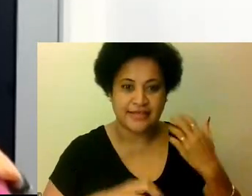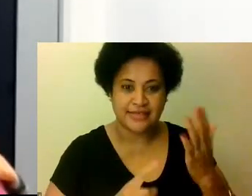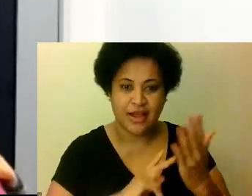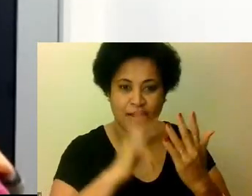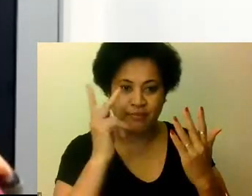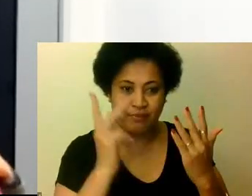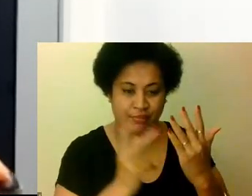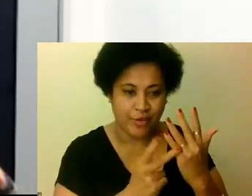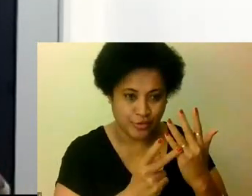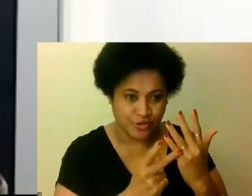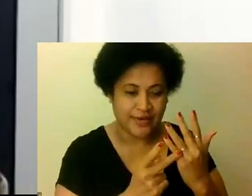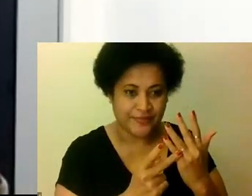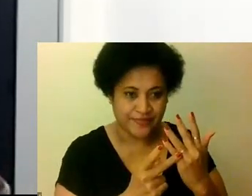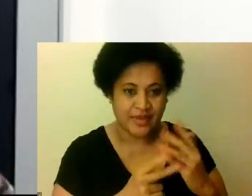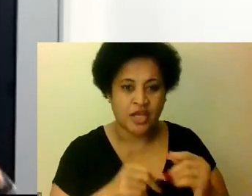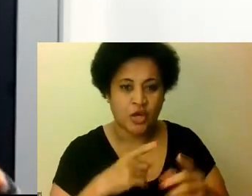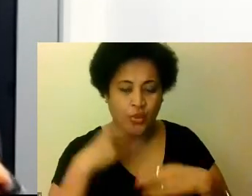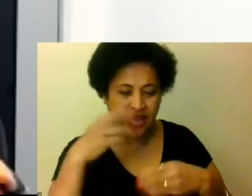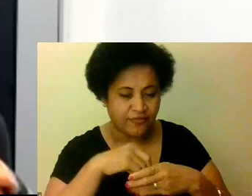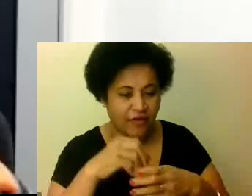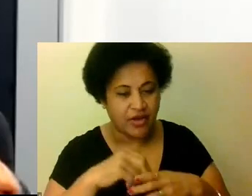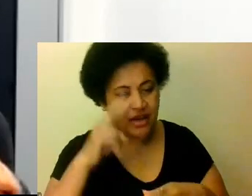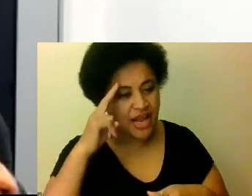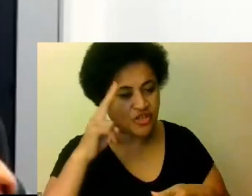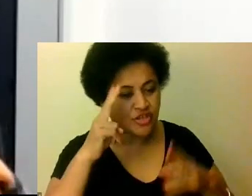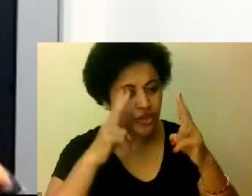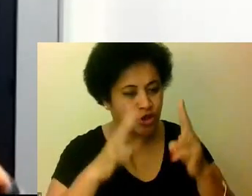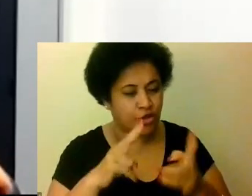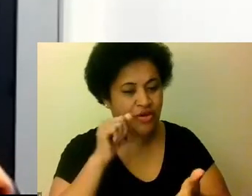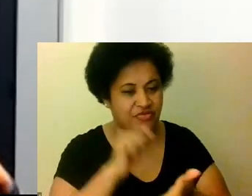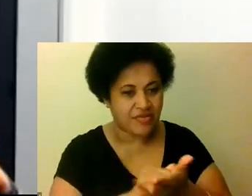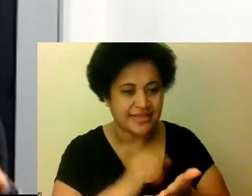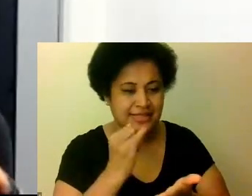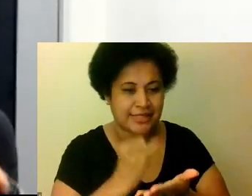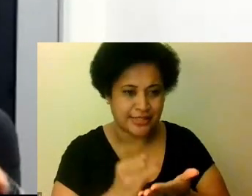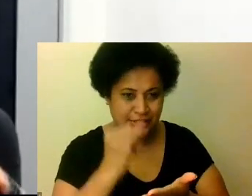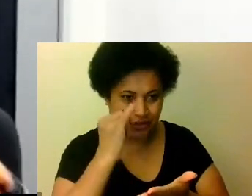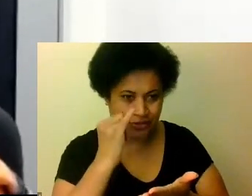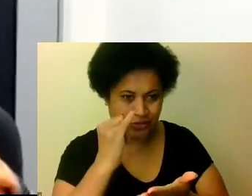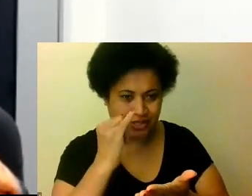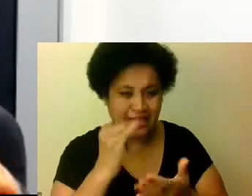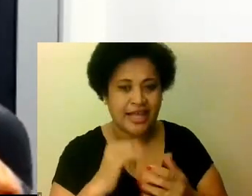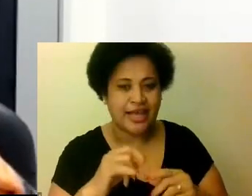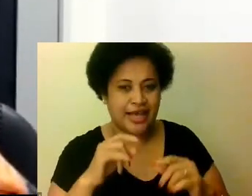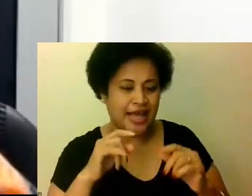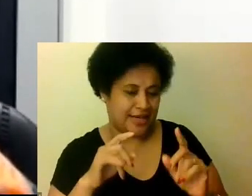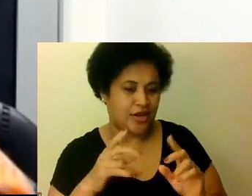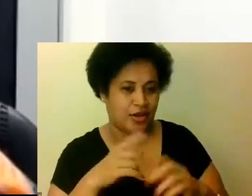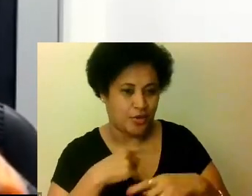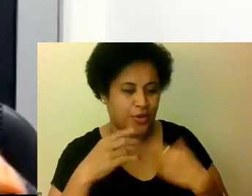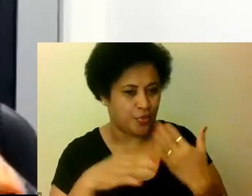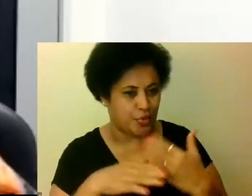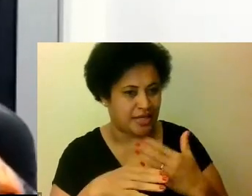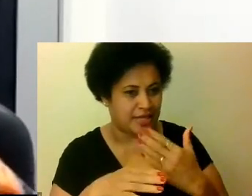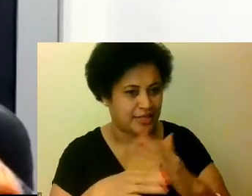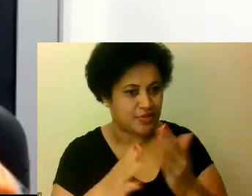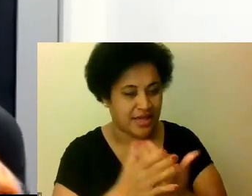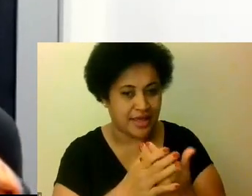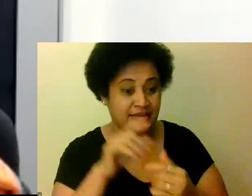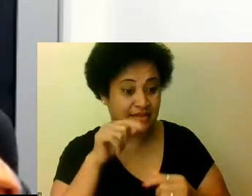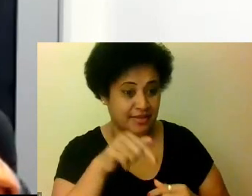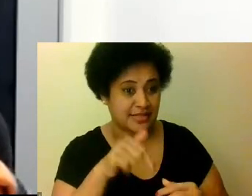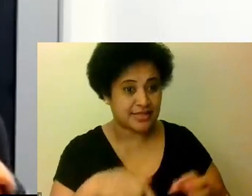with a national human rights institution's work at the forefront of this area. It's so exciting